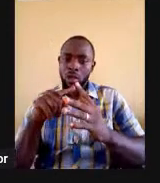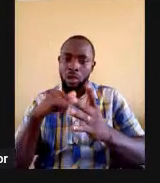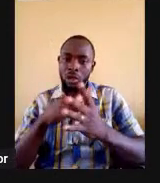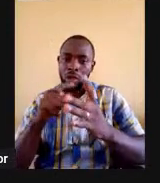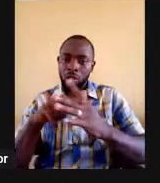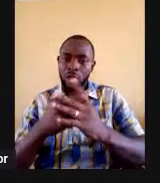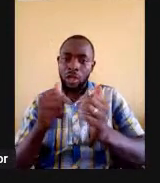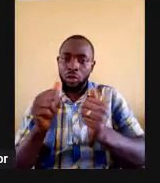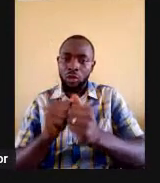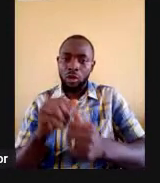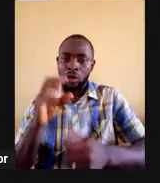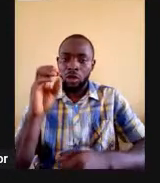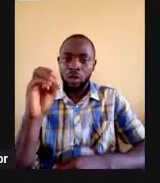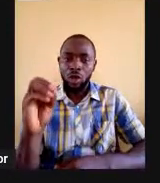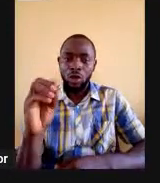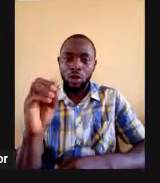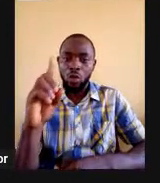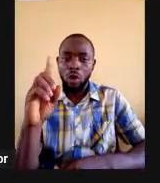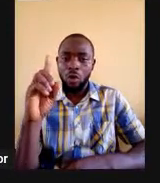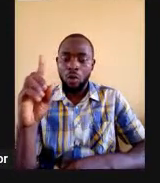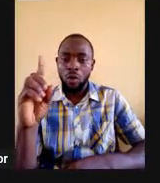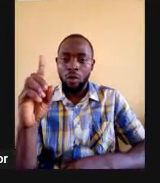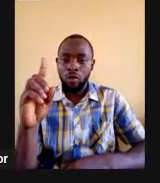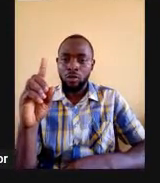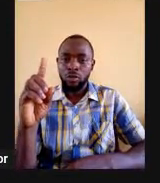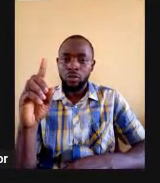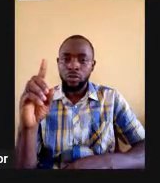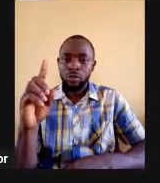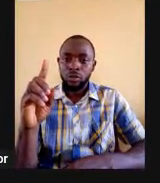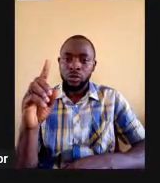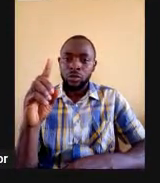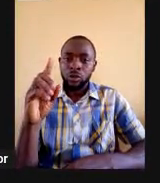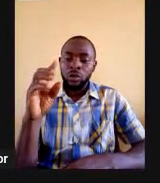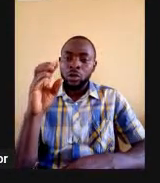011. So small letter S is